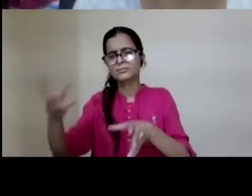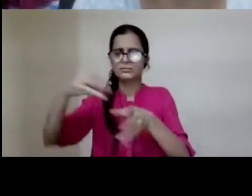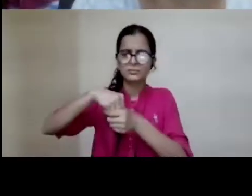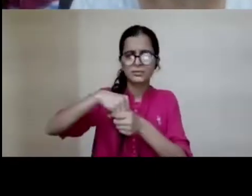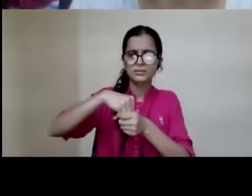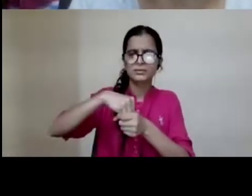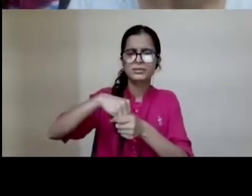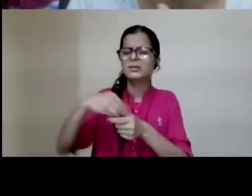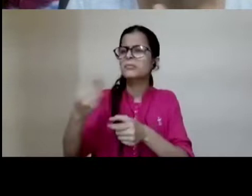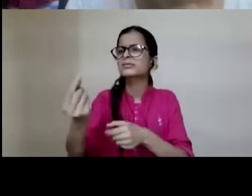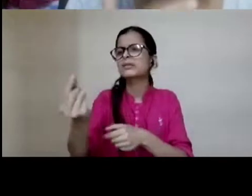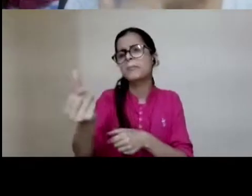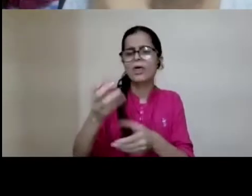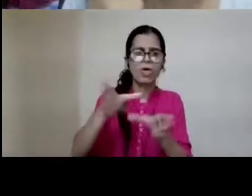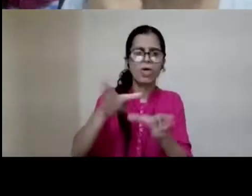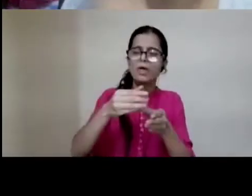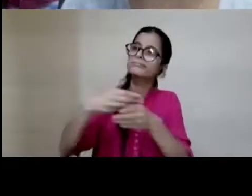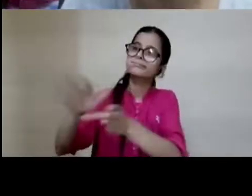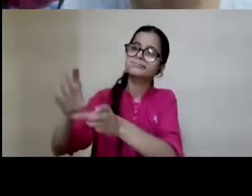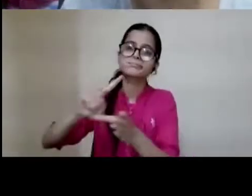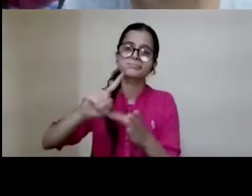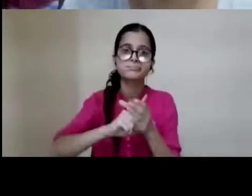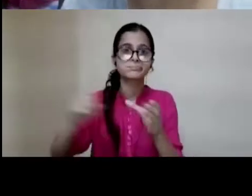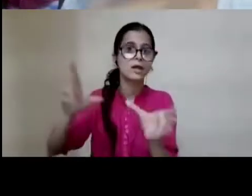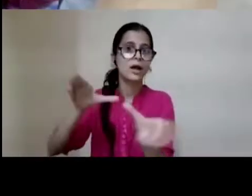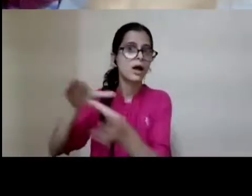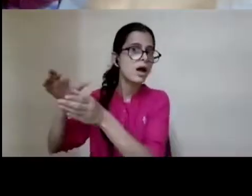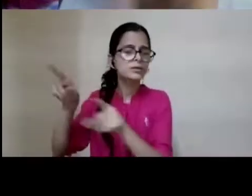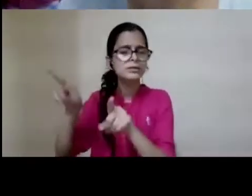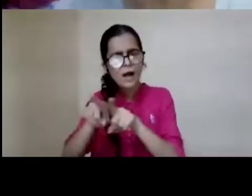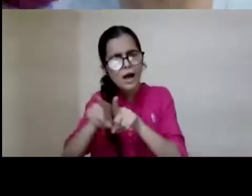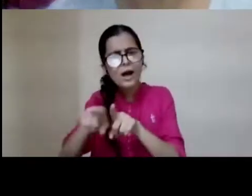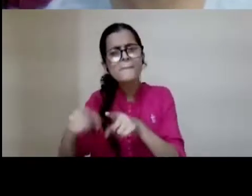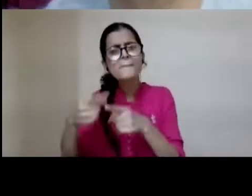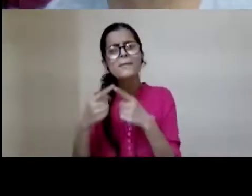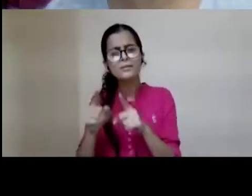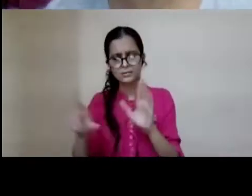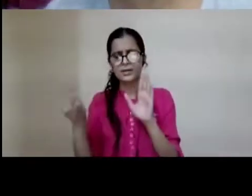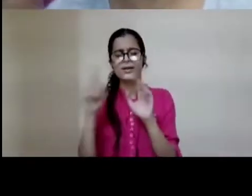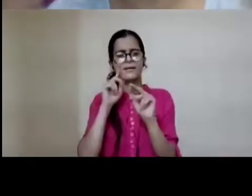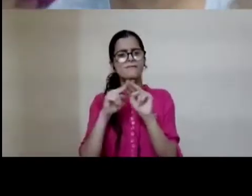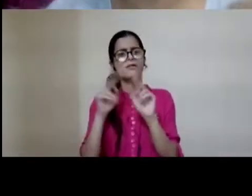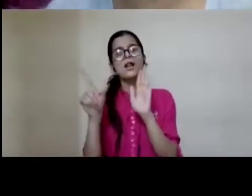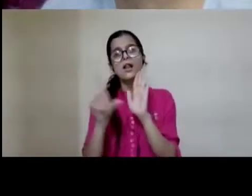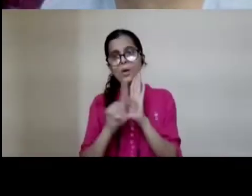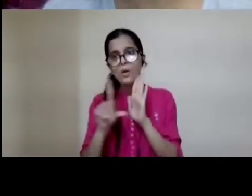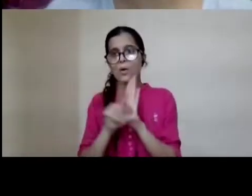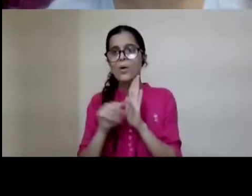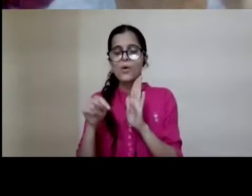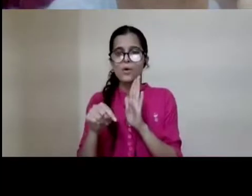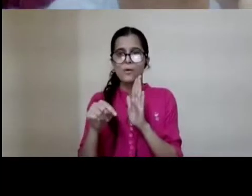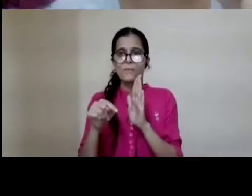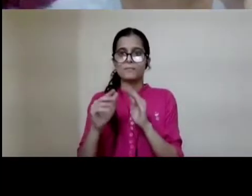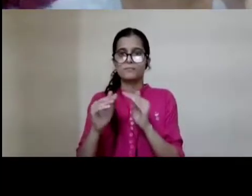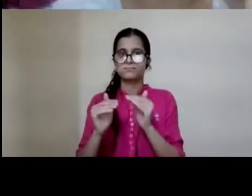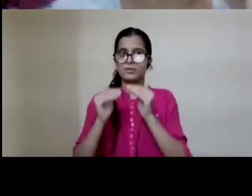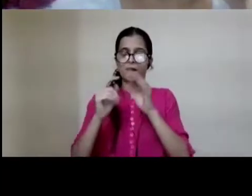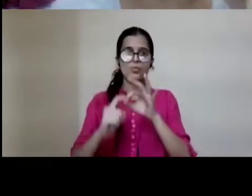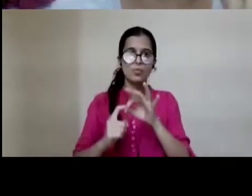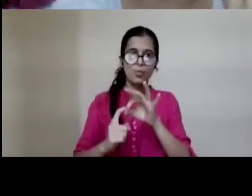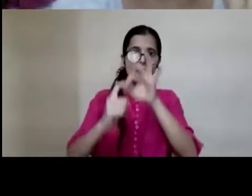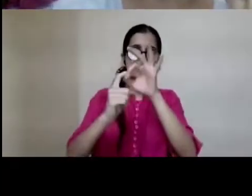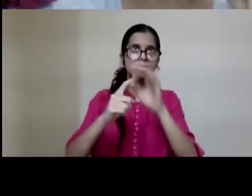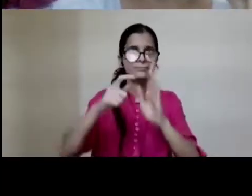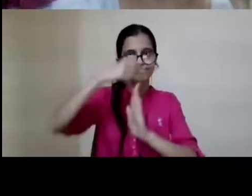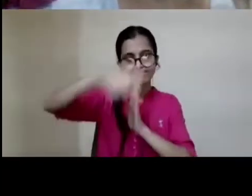things. So it's for this, if law is supposed to be advancing the equality project,